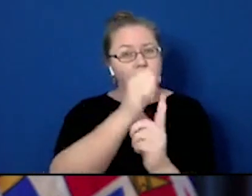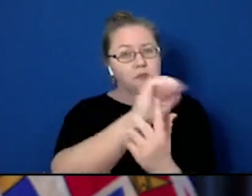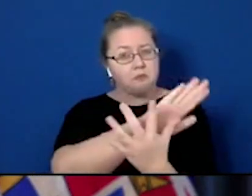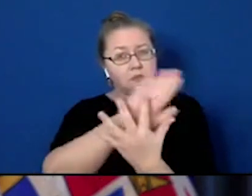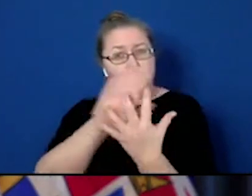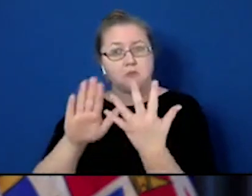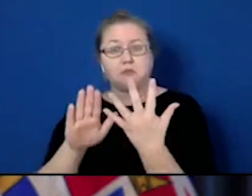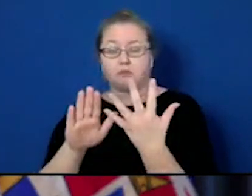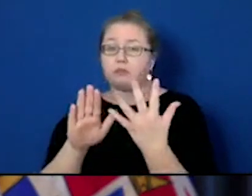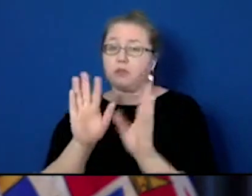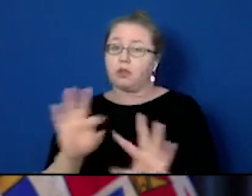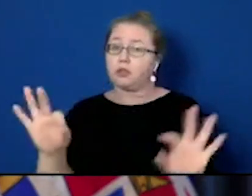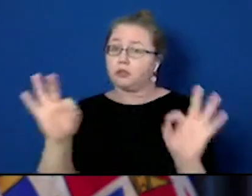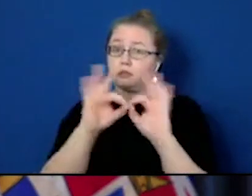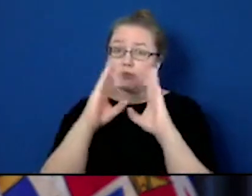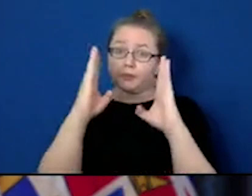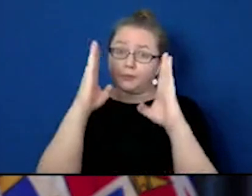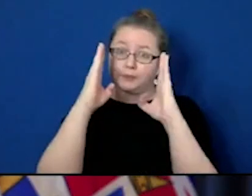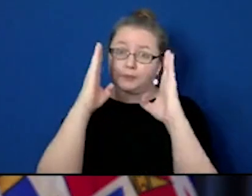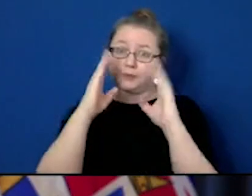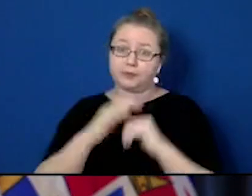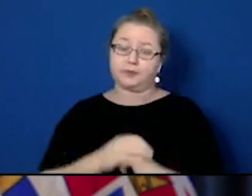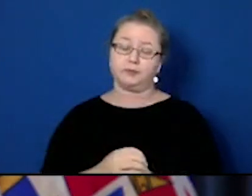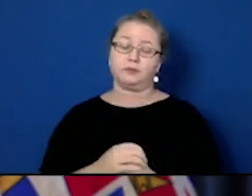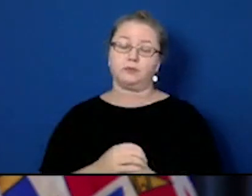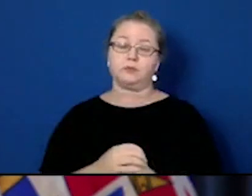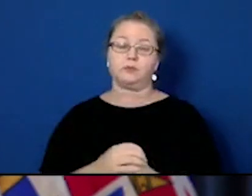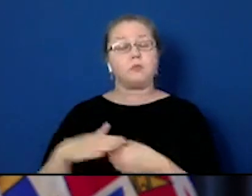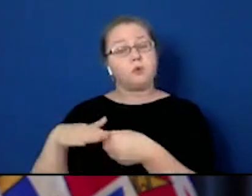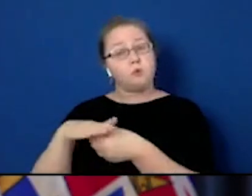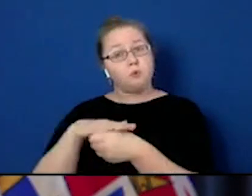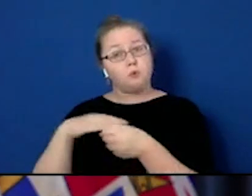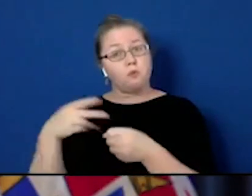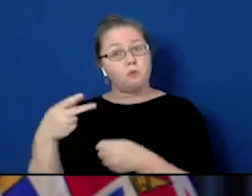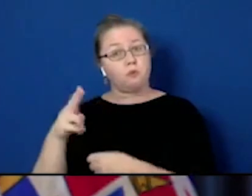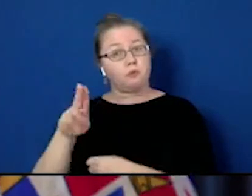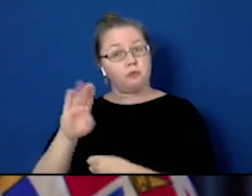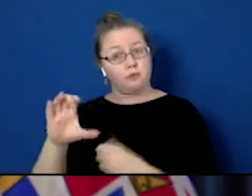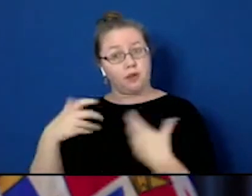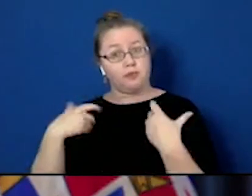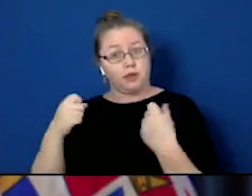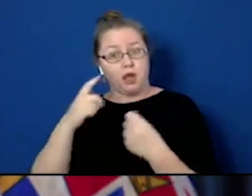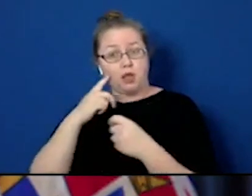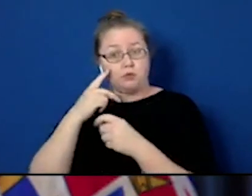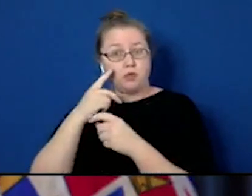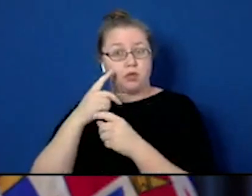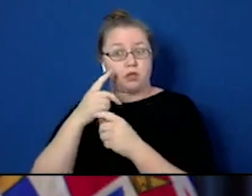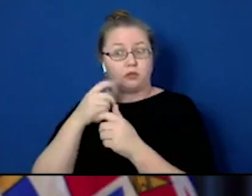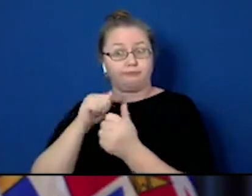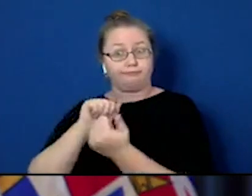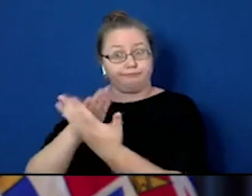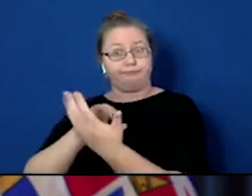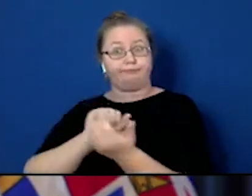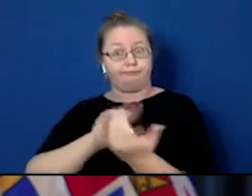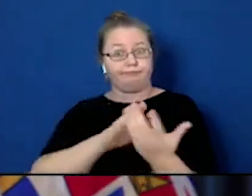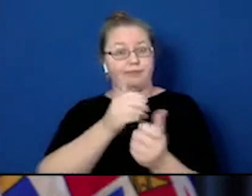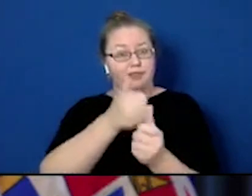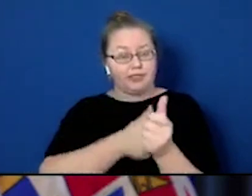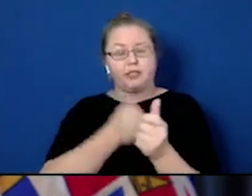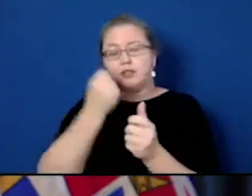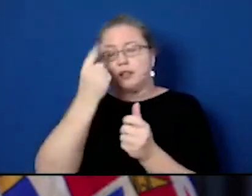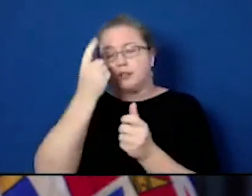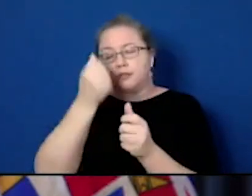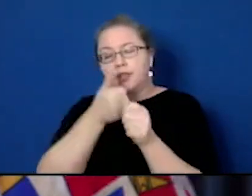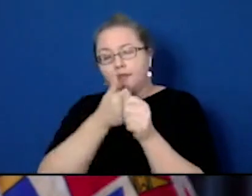other situations, and local public health is addressing each of those under the provincial framework that we have.